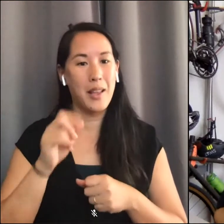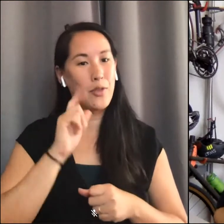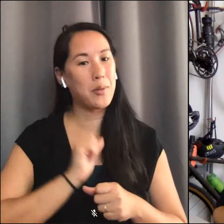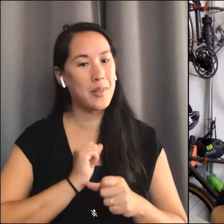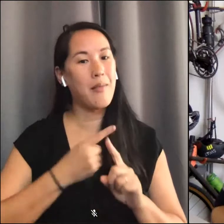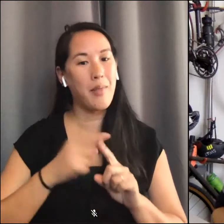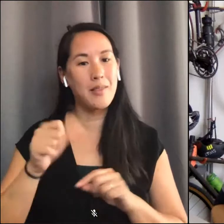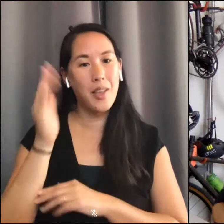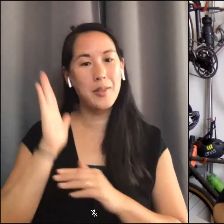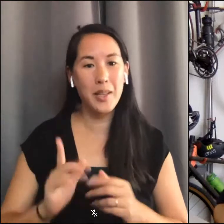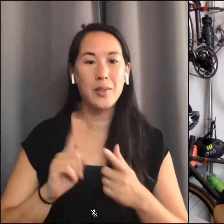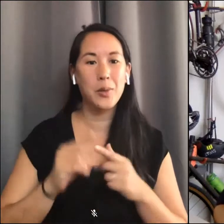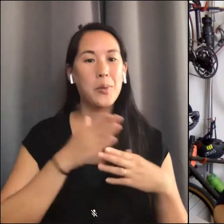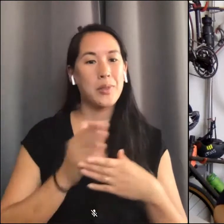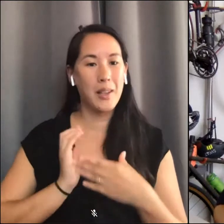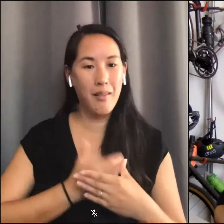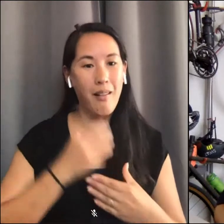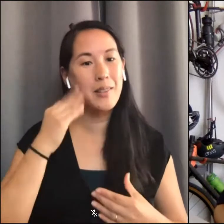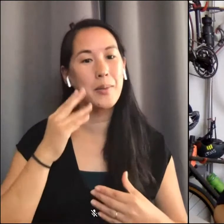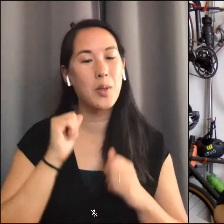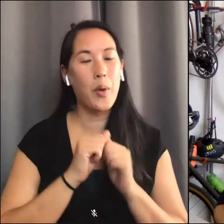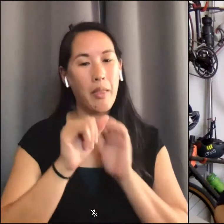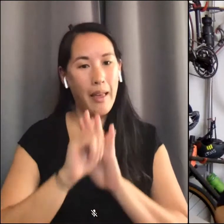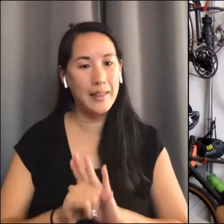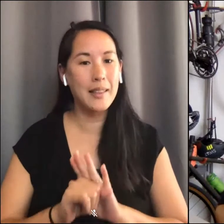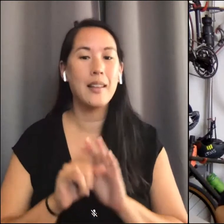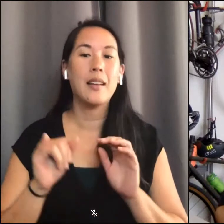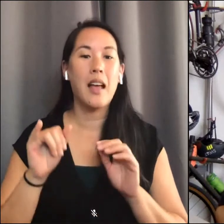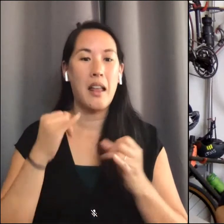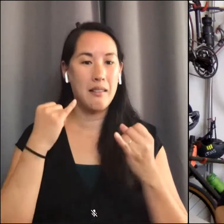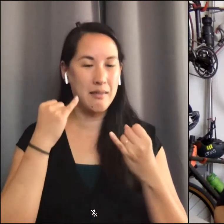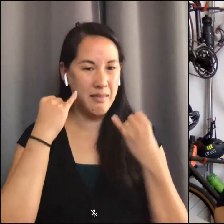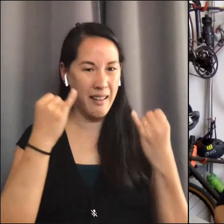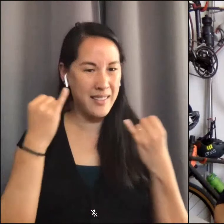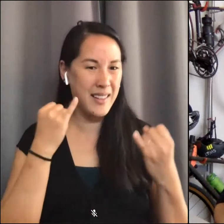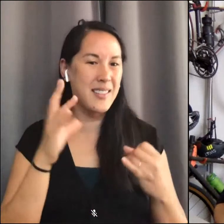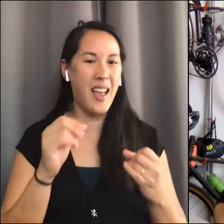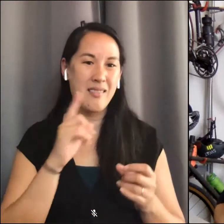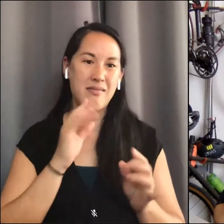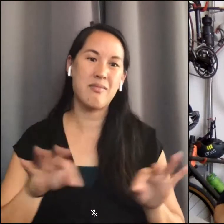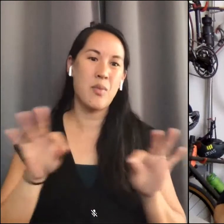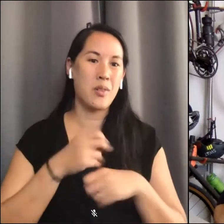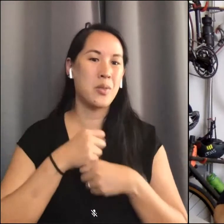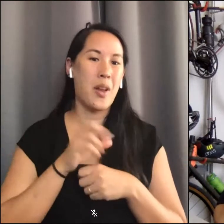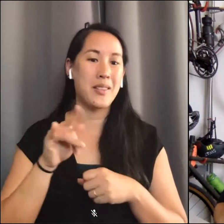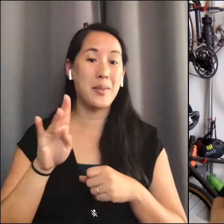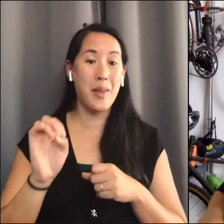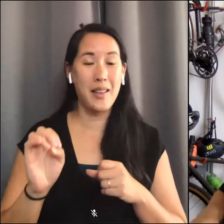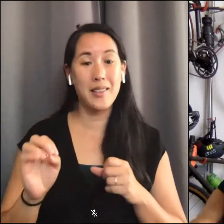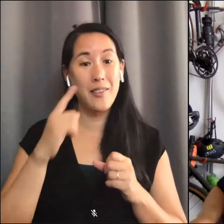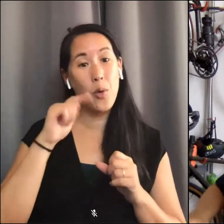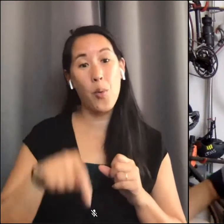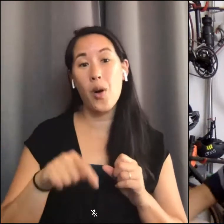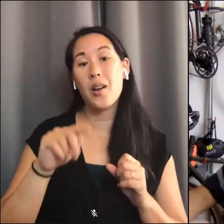speakers to share our experiences and our ideas. And I think it's really important to create spaces for this, especially for marginalized